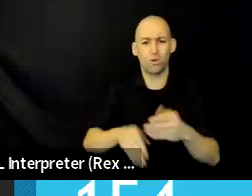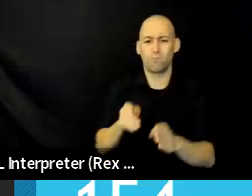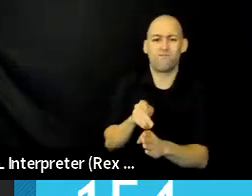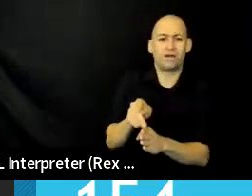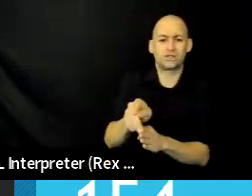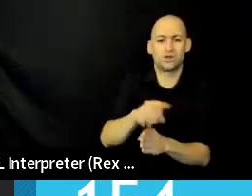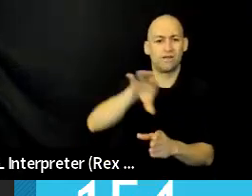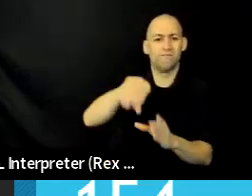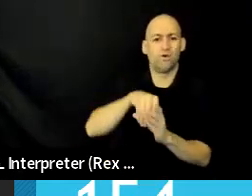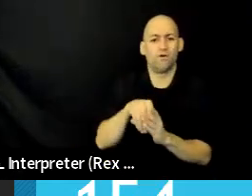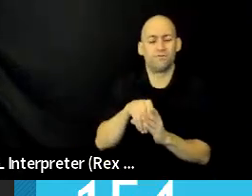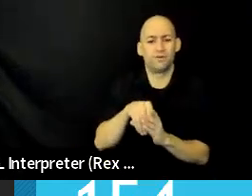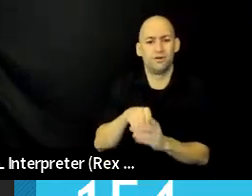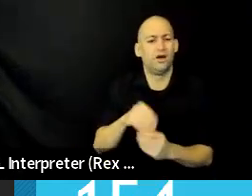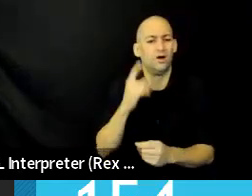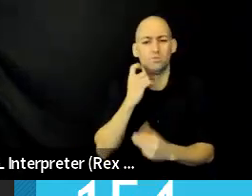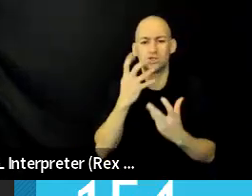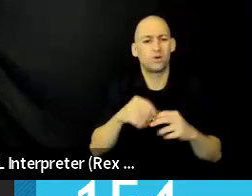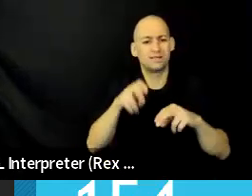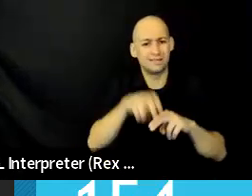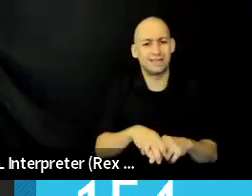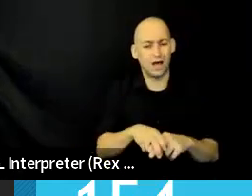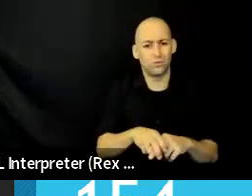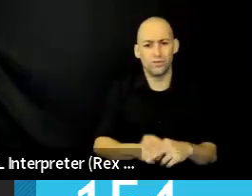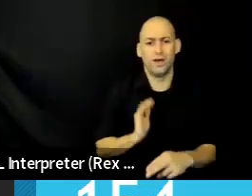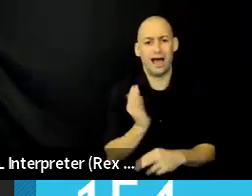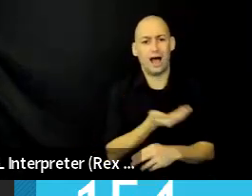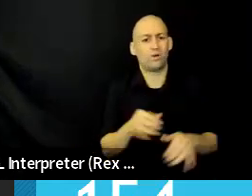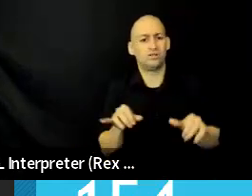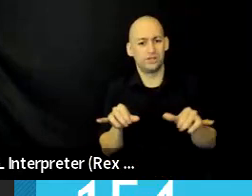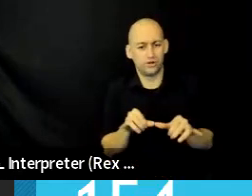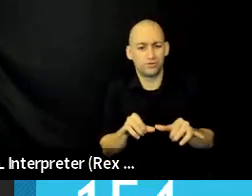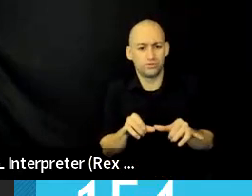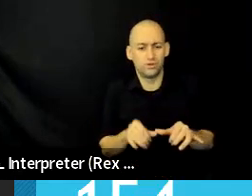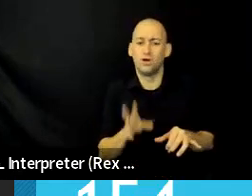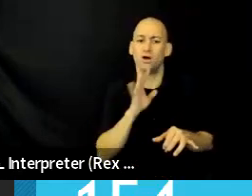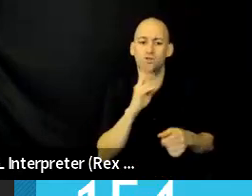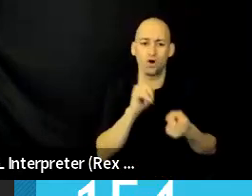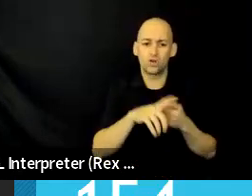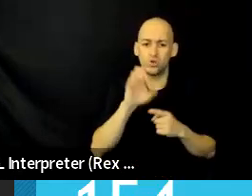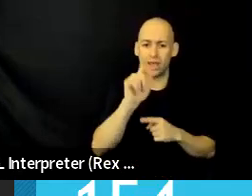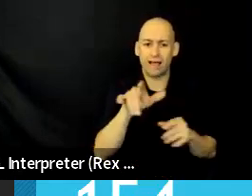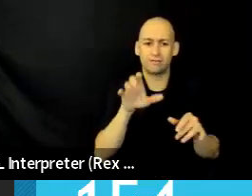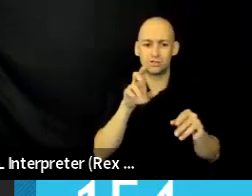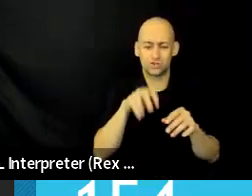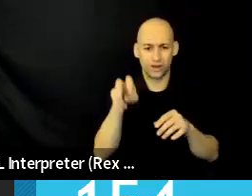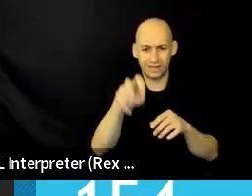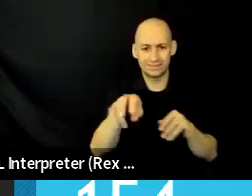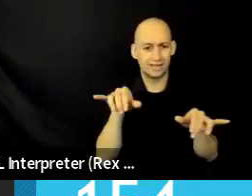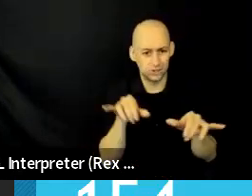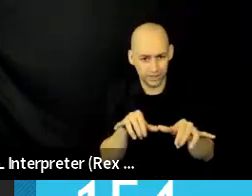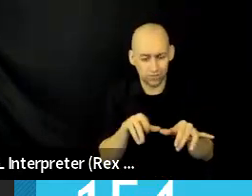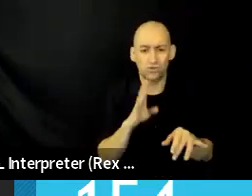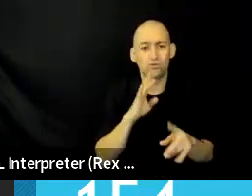involved. We just wanted to sit down with our engineer and talk to Caltrans engineer and talk about